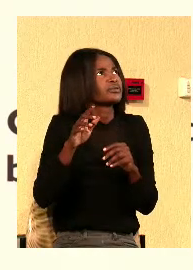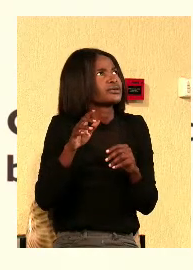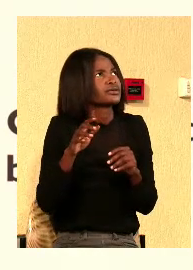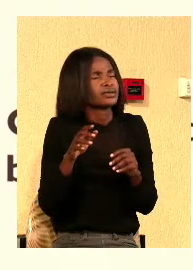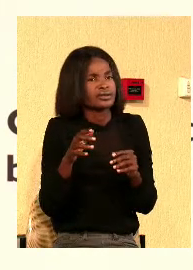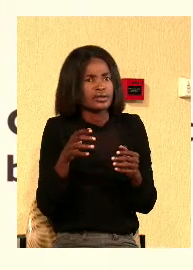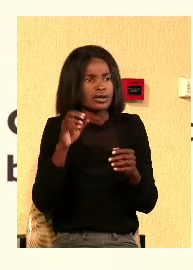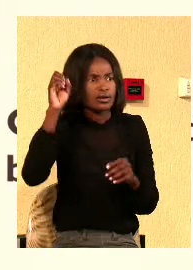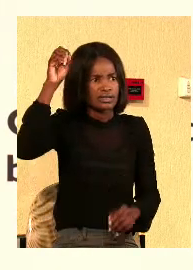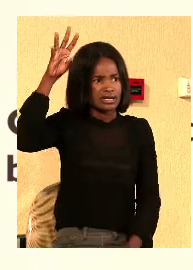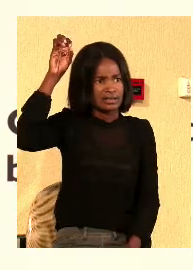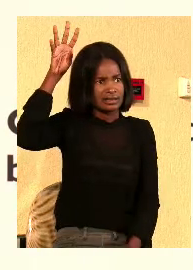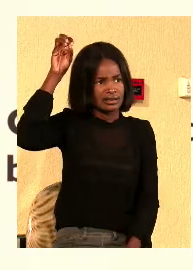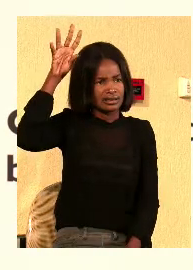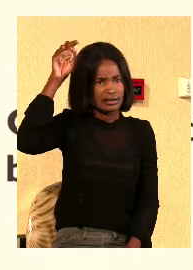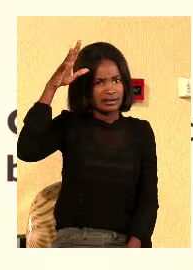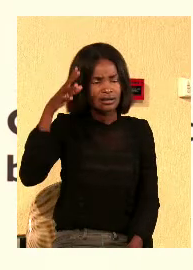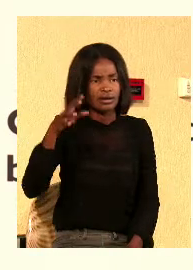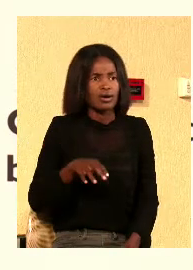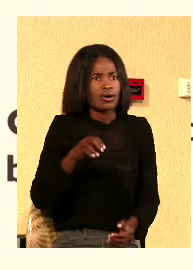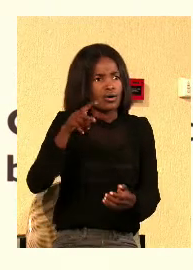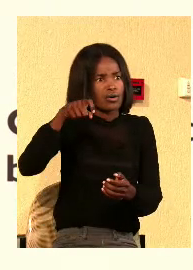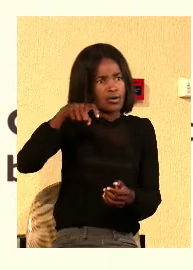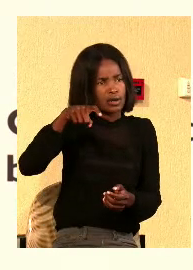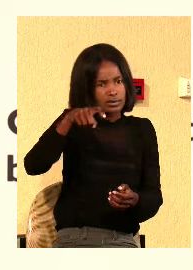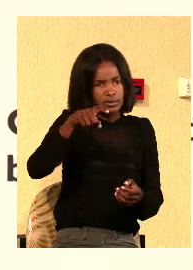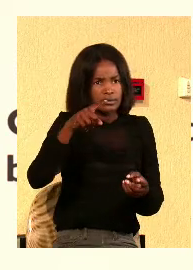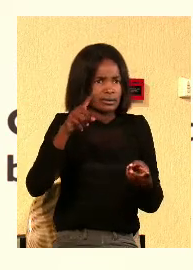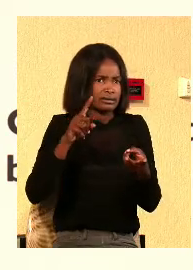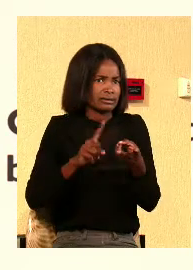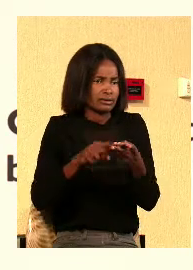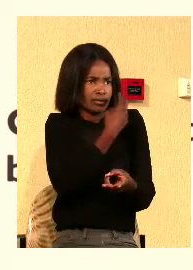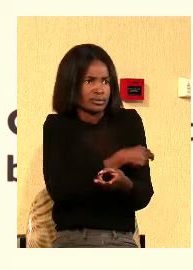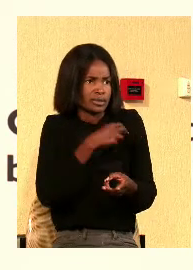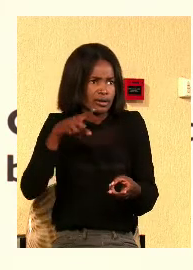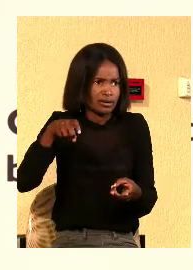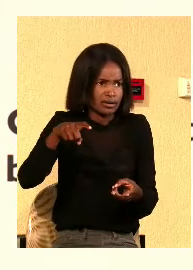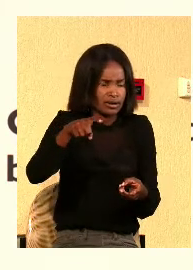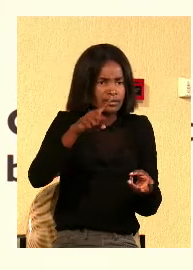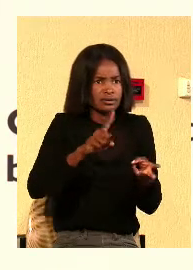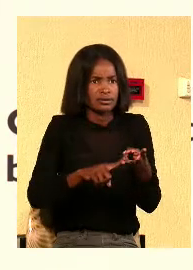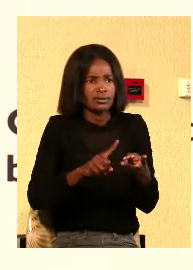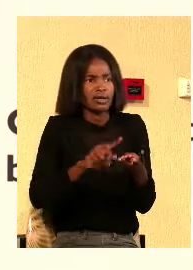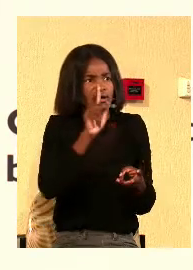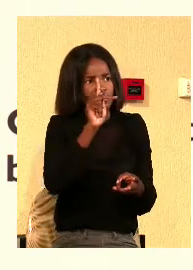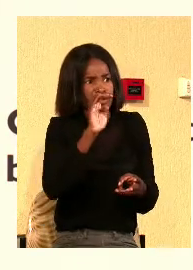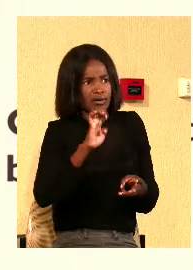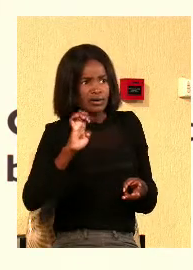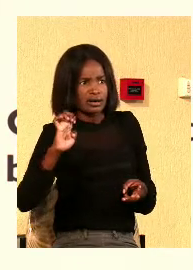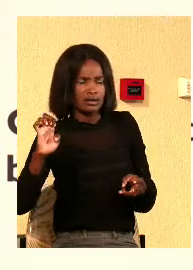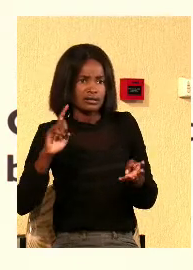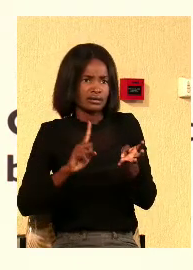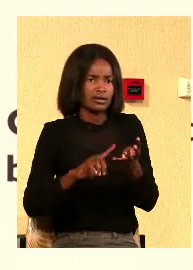lab like Oshakati, Onanjokwe, Engela, Keetmanshoop, Walvis Bay. These are possible